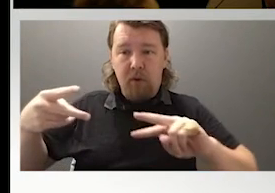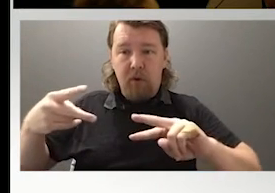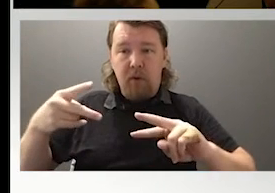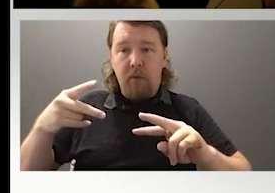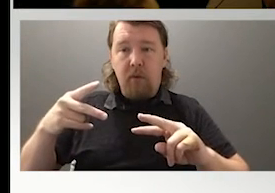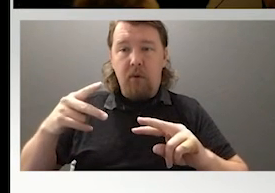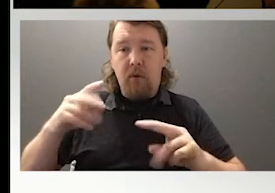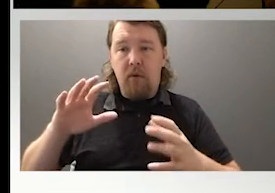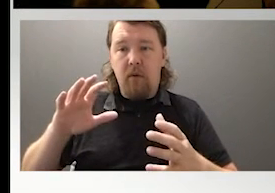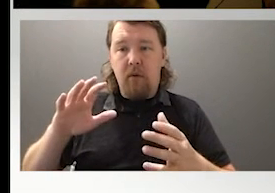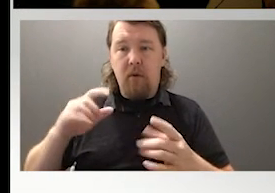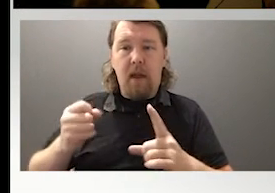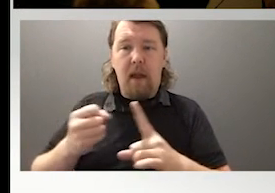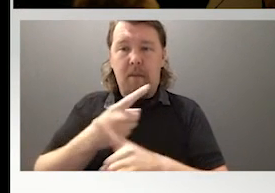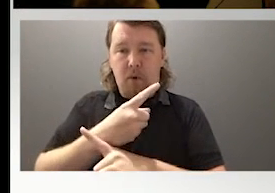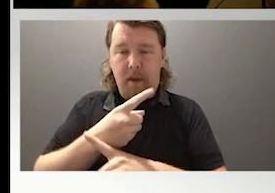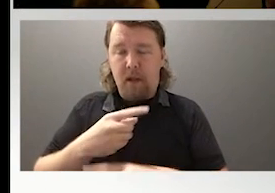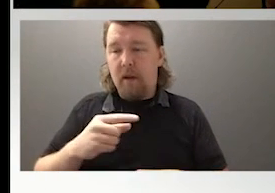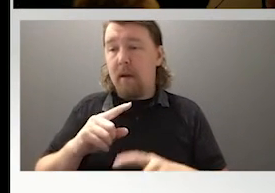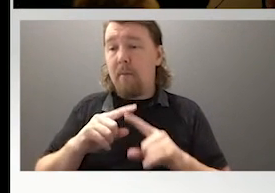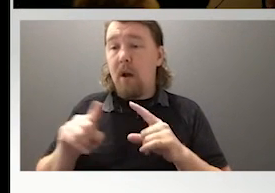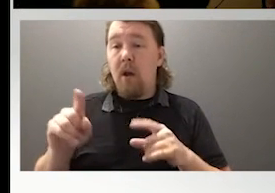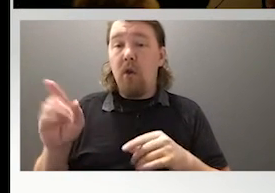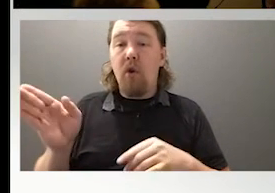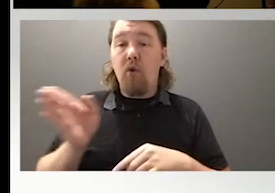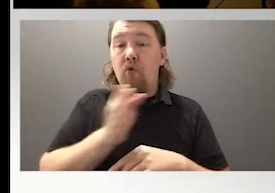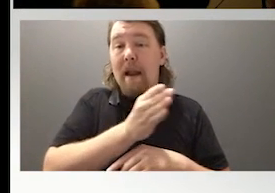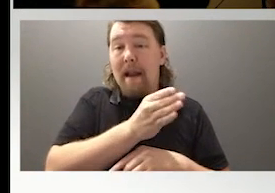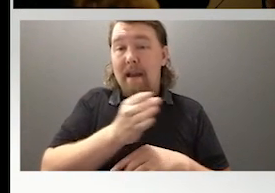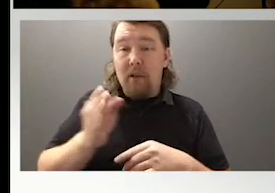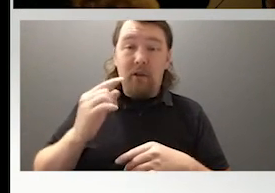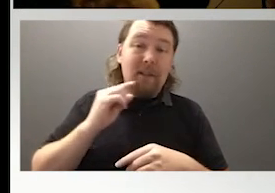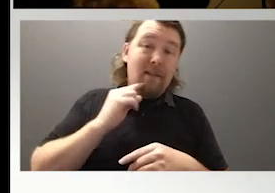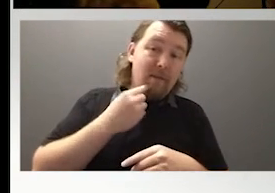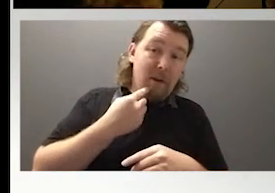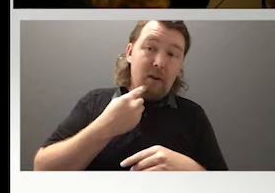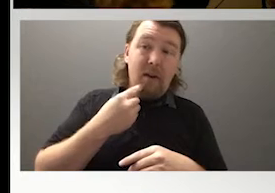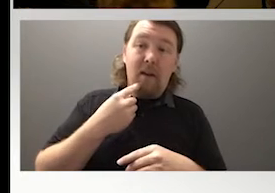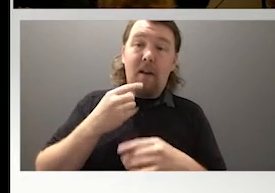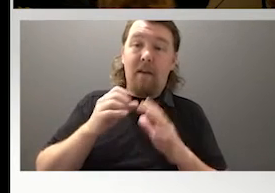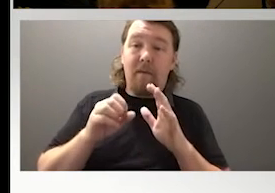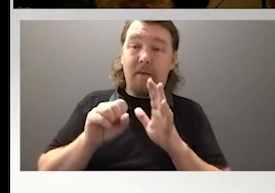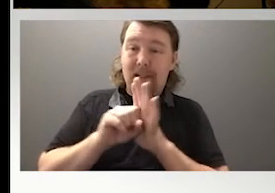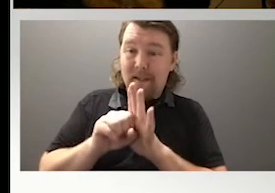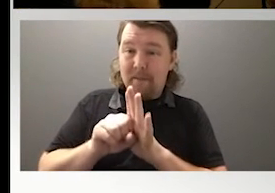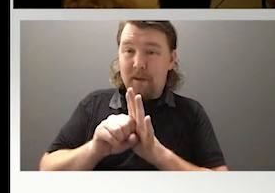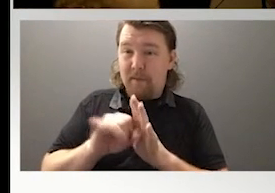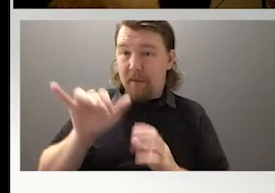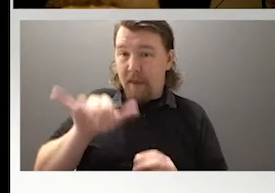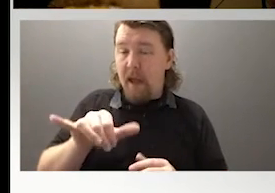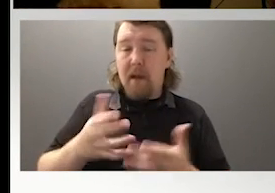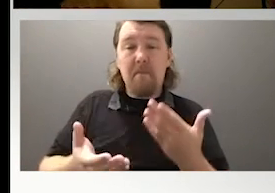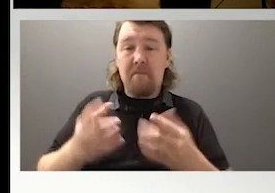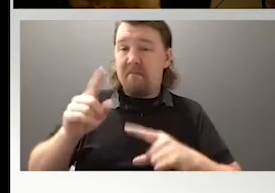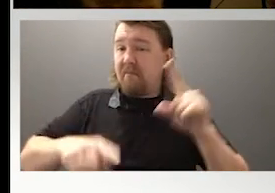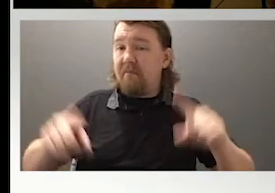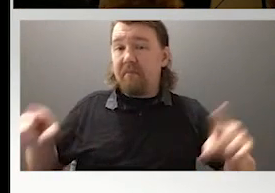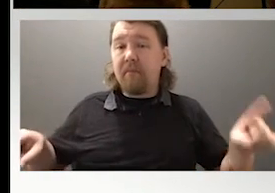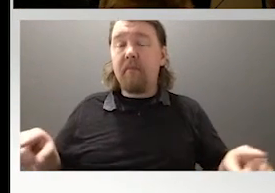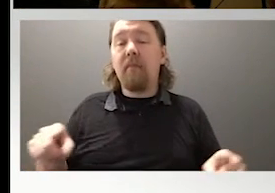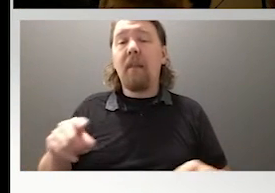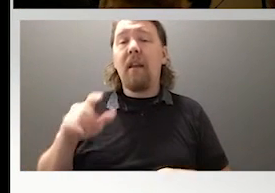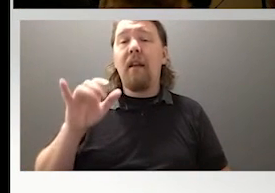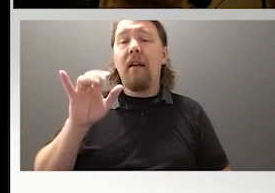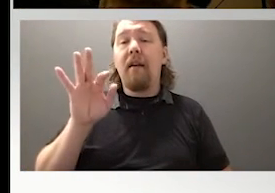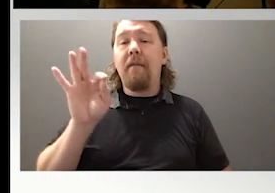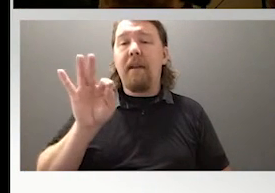abnormality. Although the range and severity of symptoms may vary, Phelan-McDermid syndrome